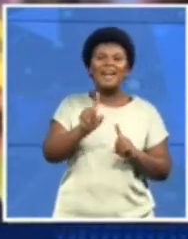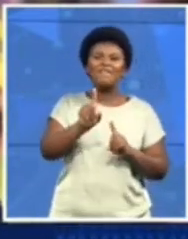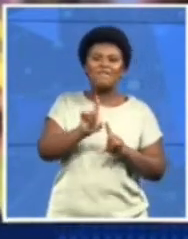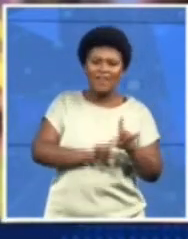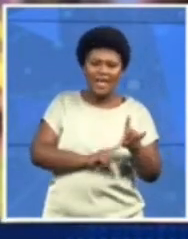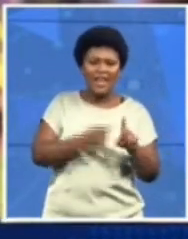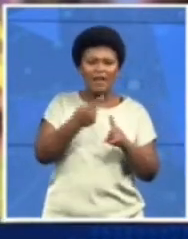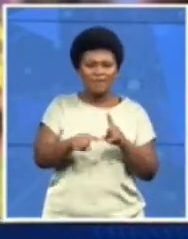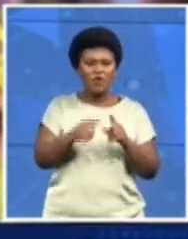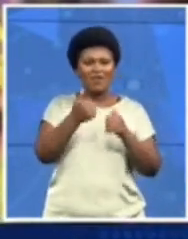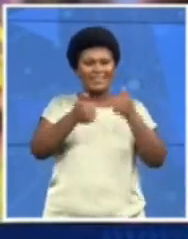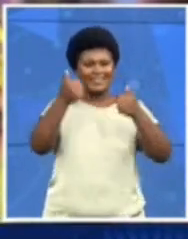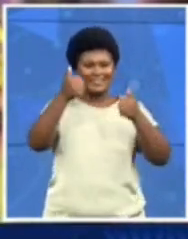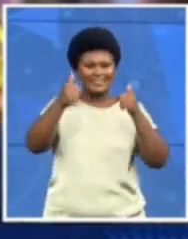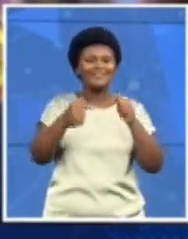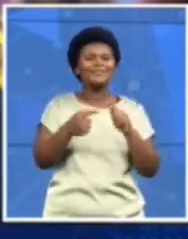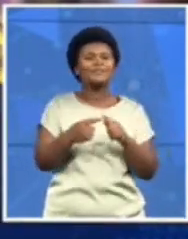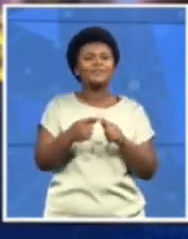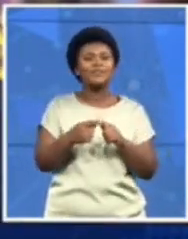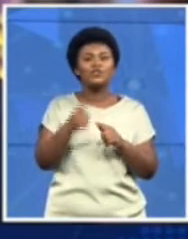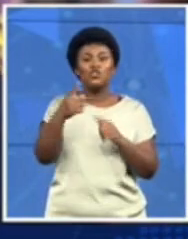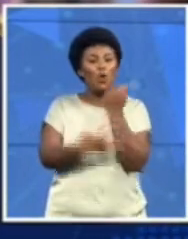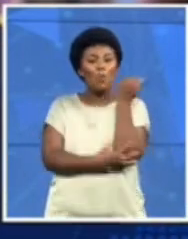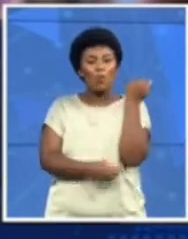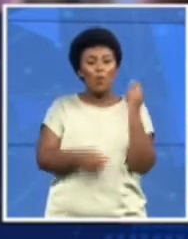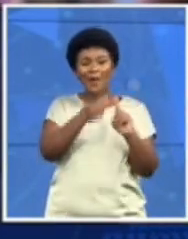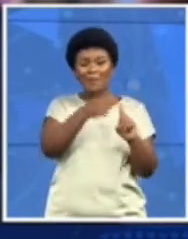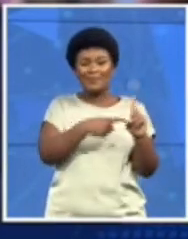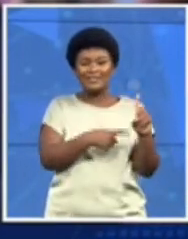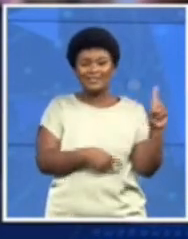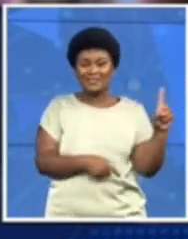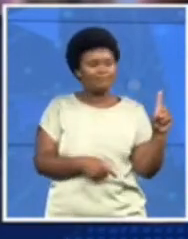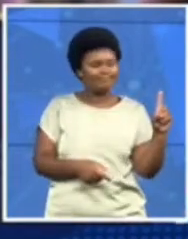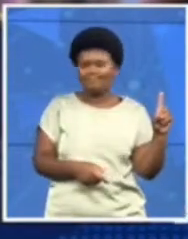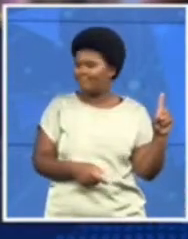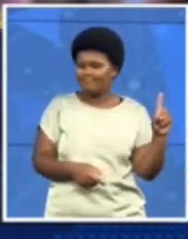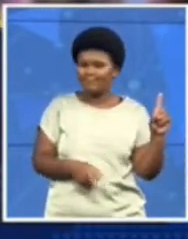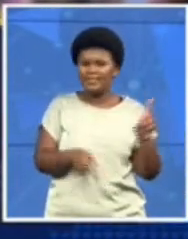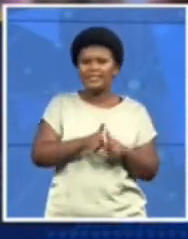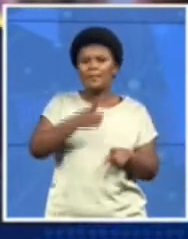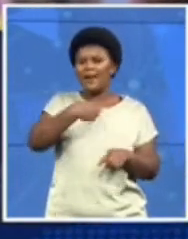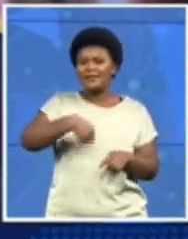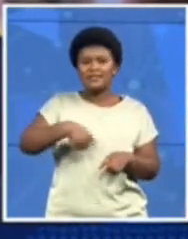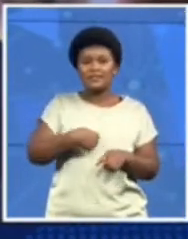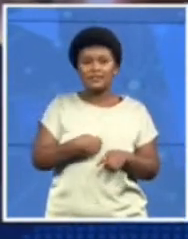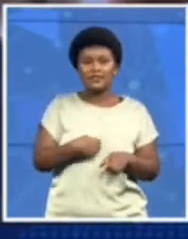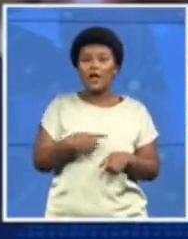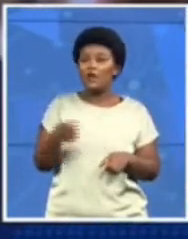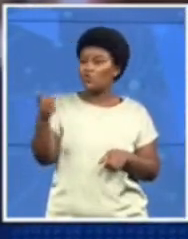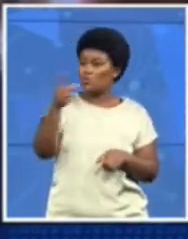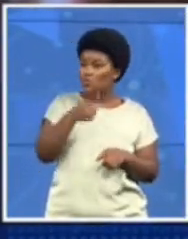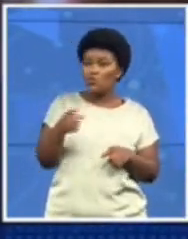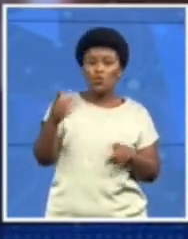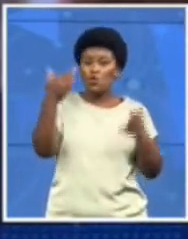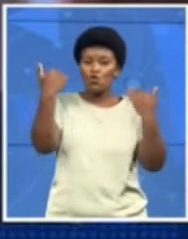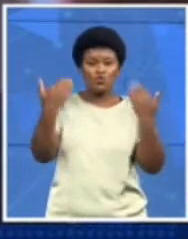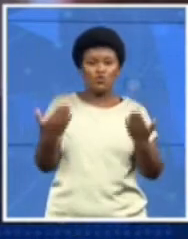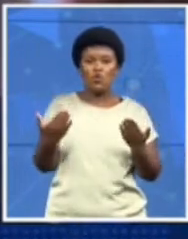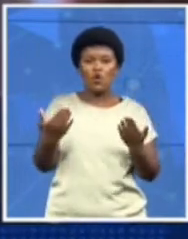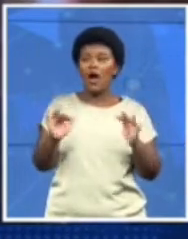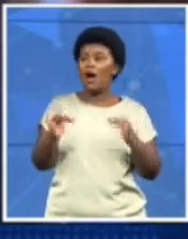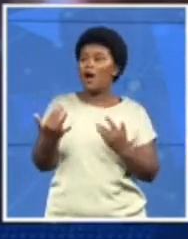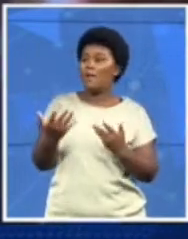that poor person. That poor person is just like ourselves. Surely where you are, you don't know how to enter parliament